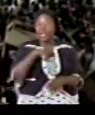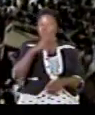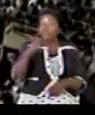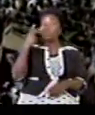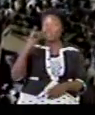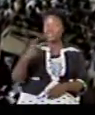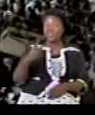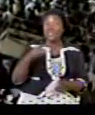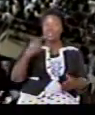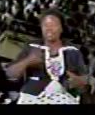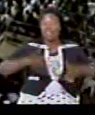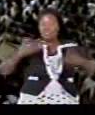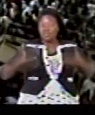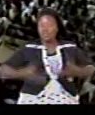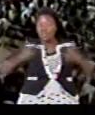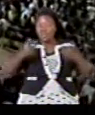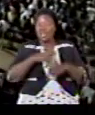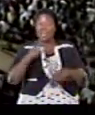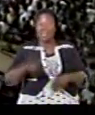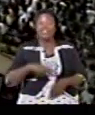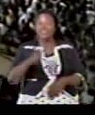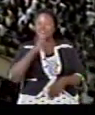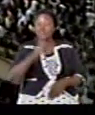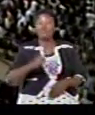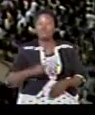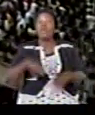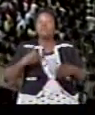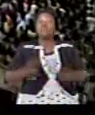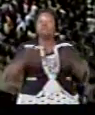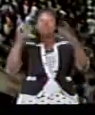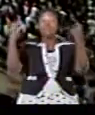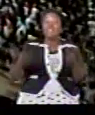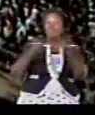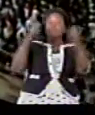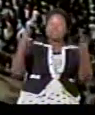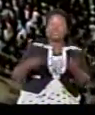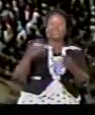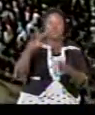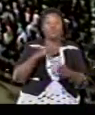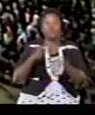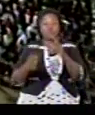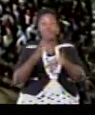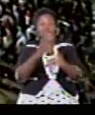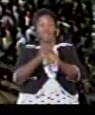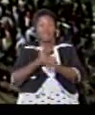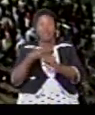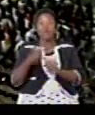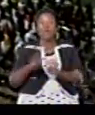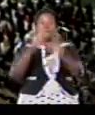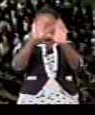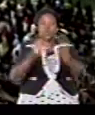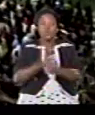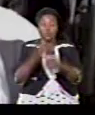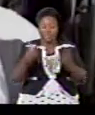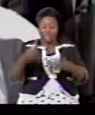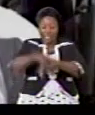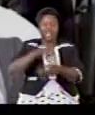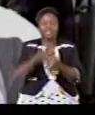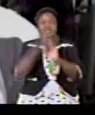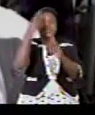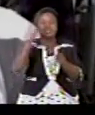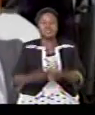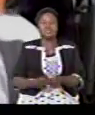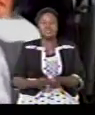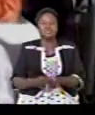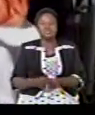the joy and the jubilation of the recipients of miracles tonight in Jesus'